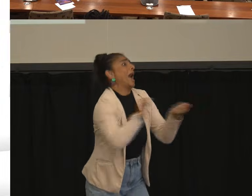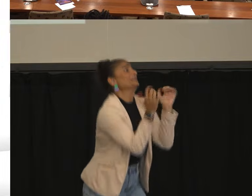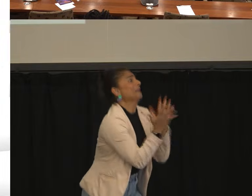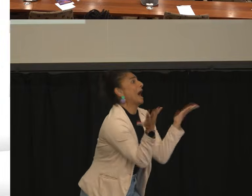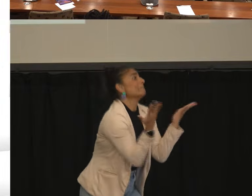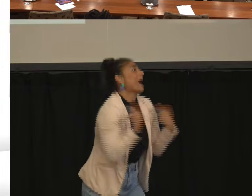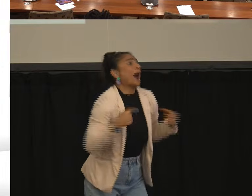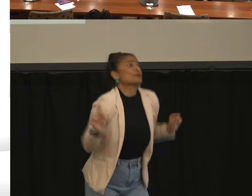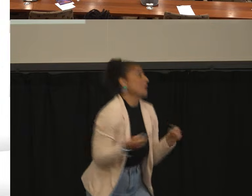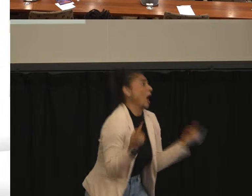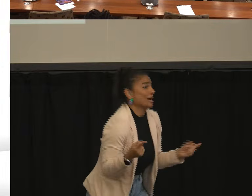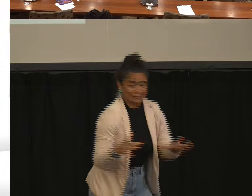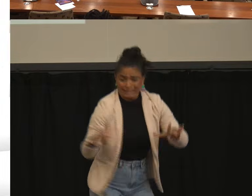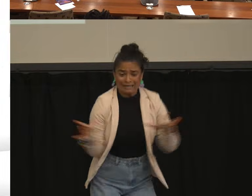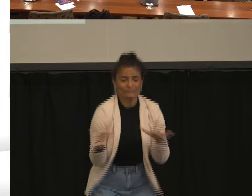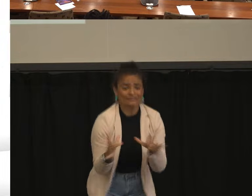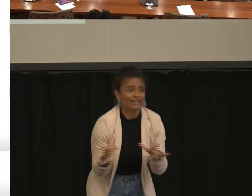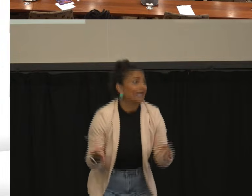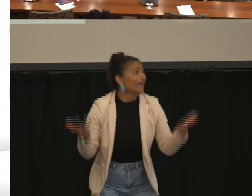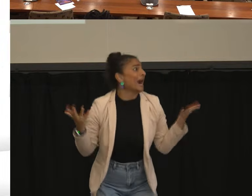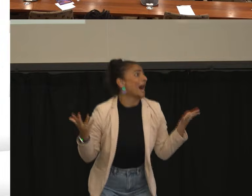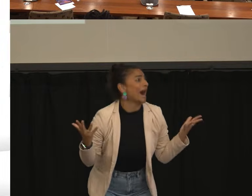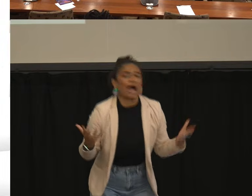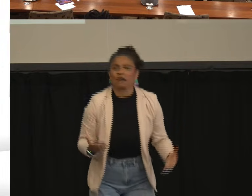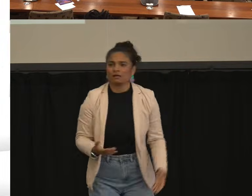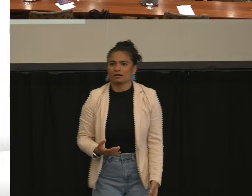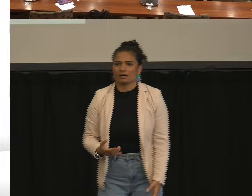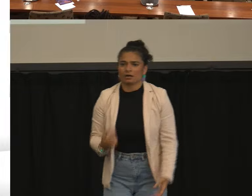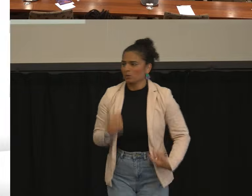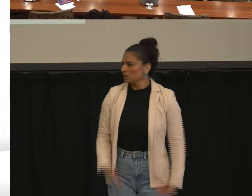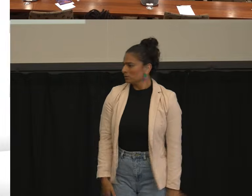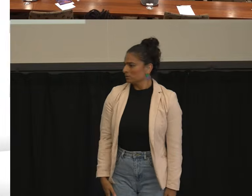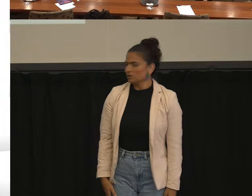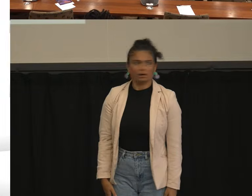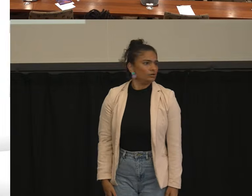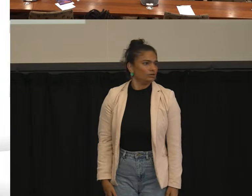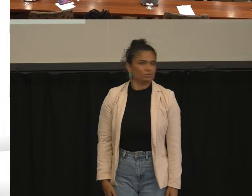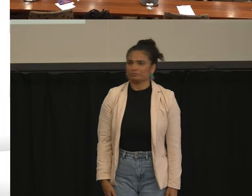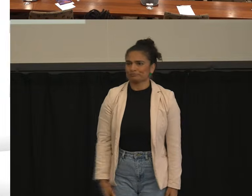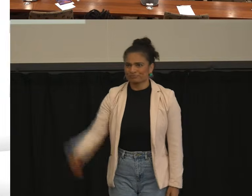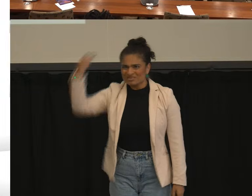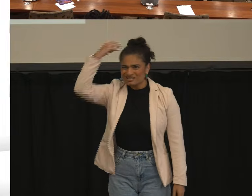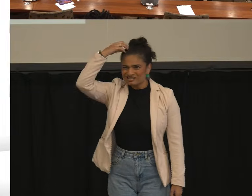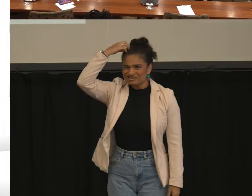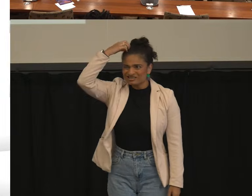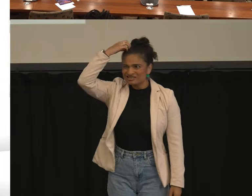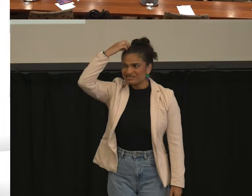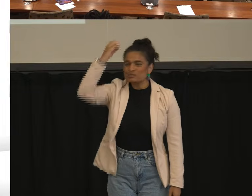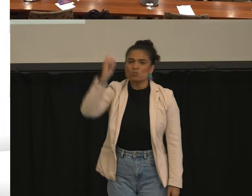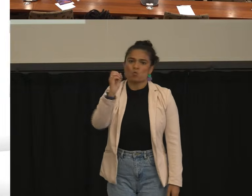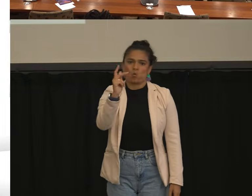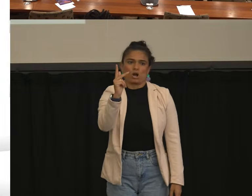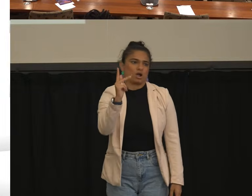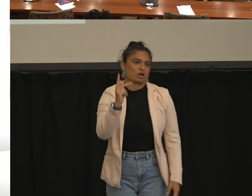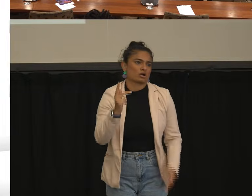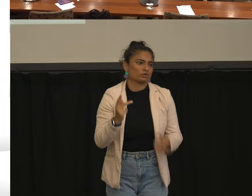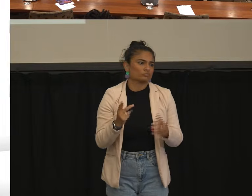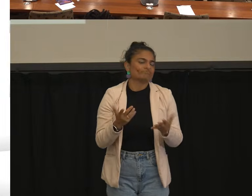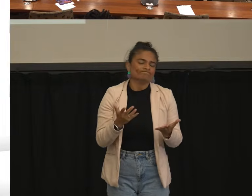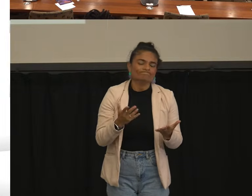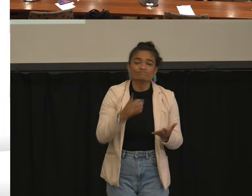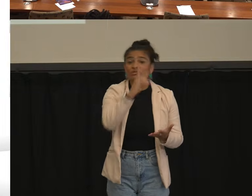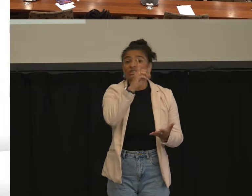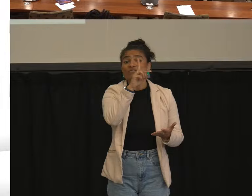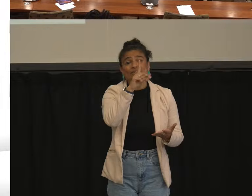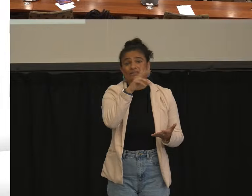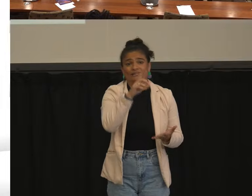schools call us and they're like, HandLab, we cannot use the DVDs anymore. What do we do? And so we had to